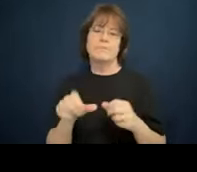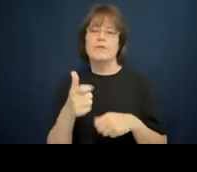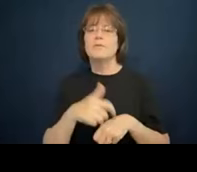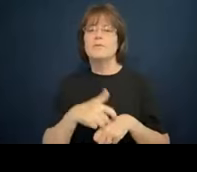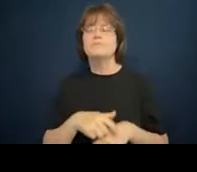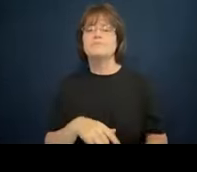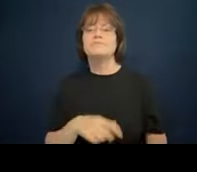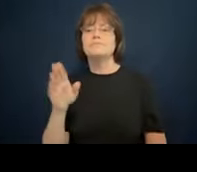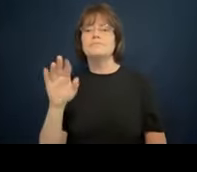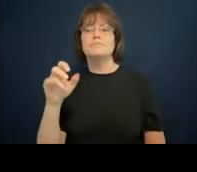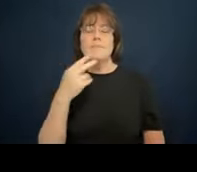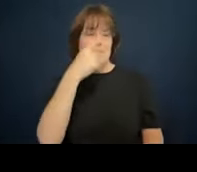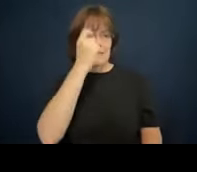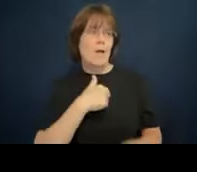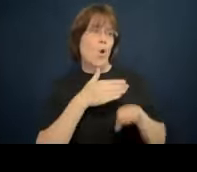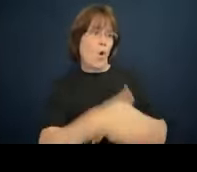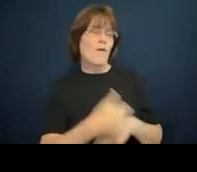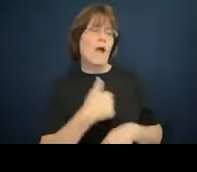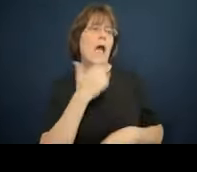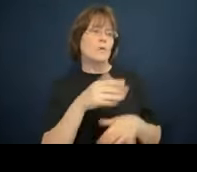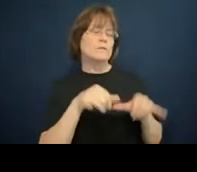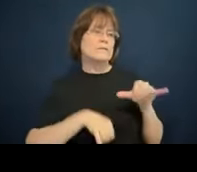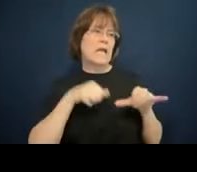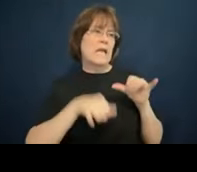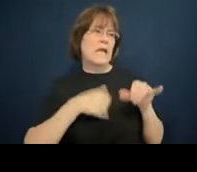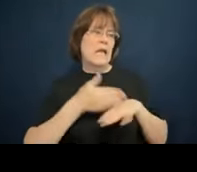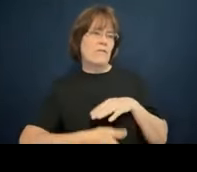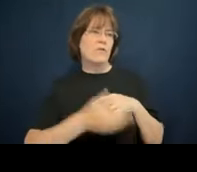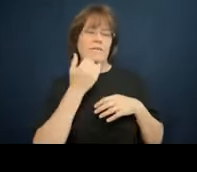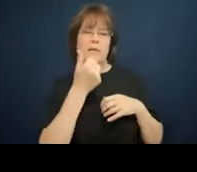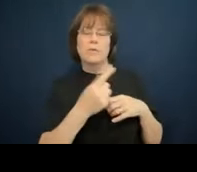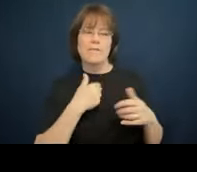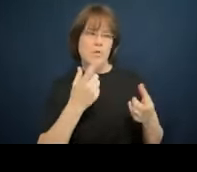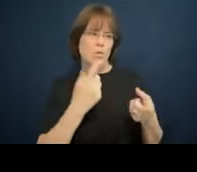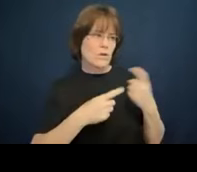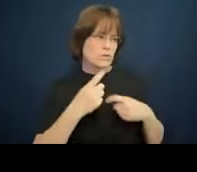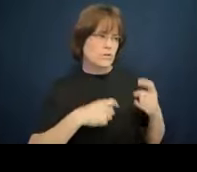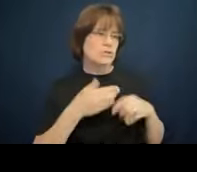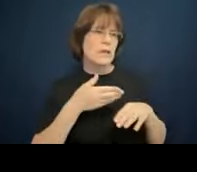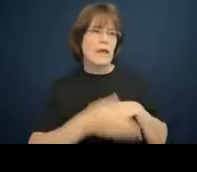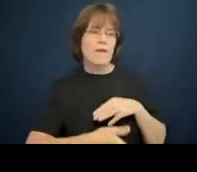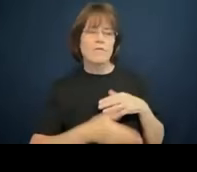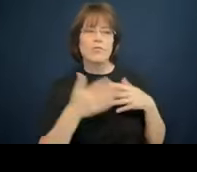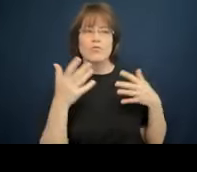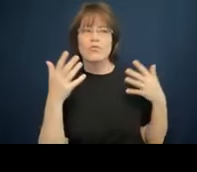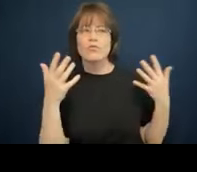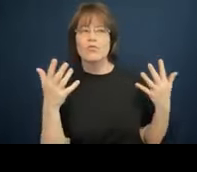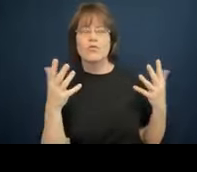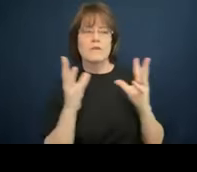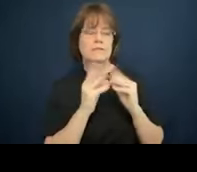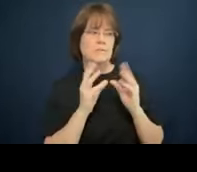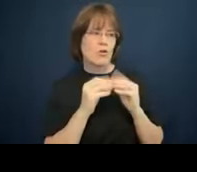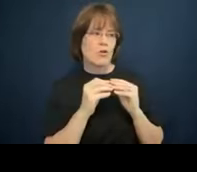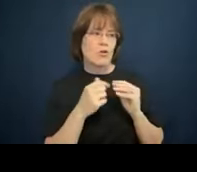By the way, because I went over, I will stick around, and if anybody has questions after the